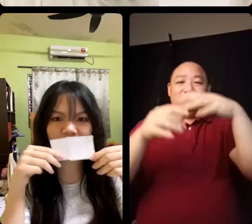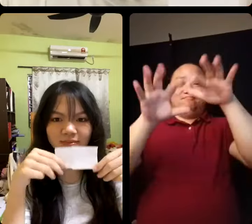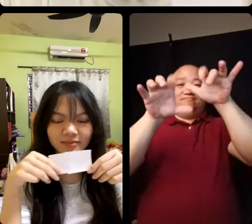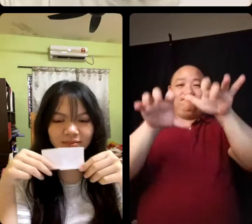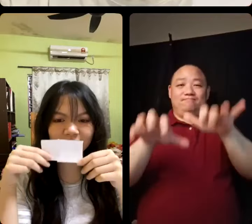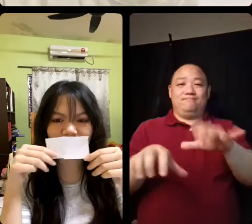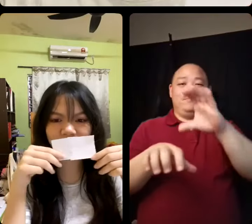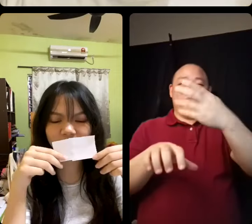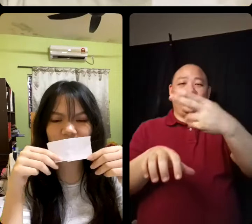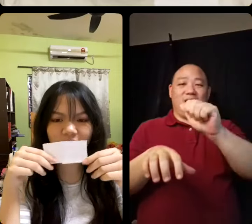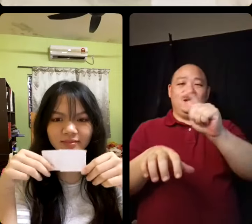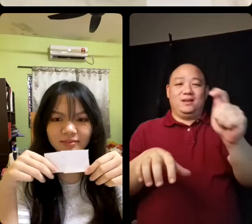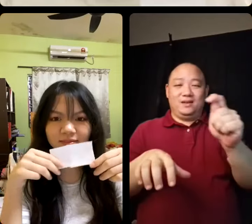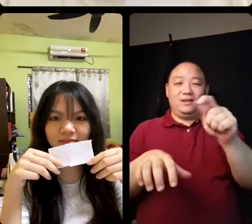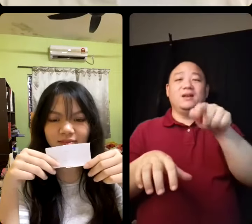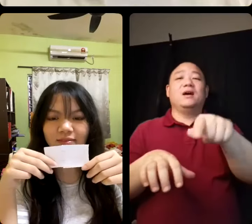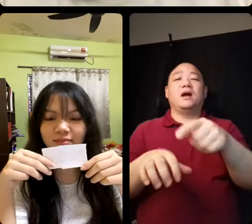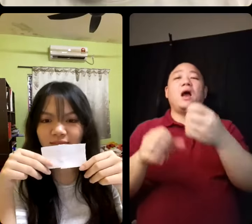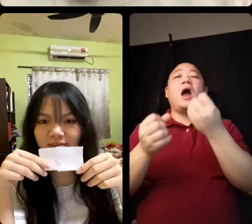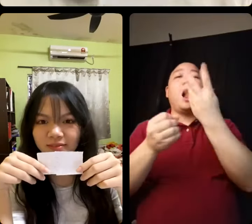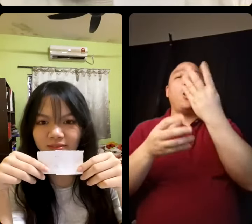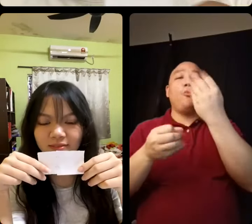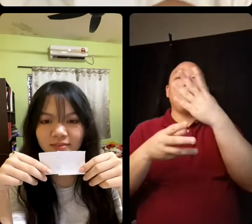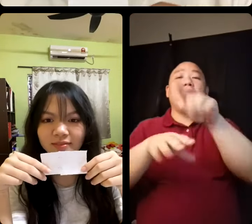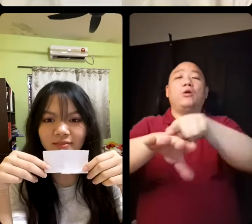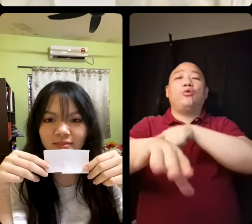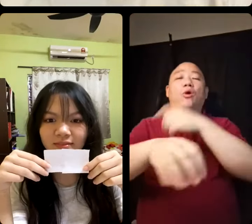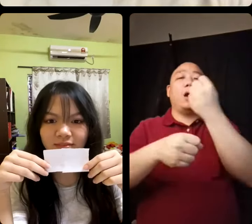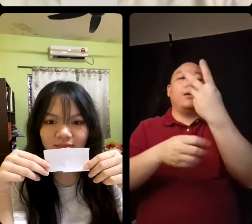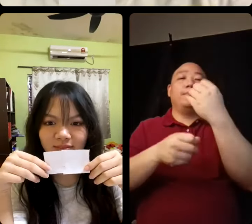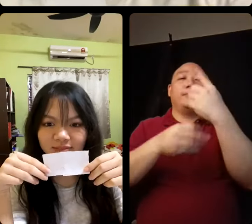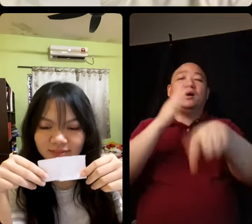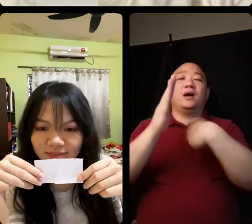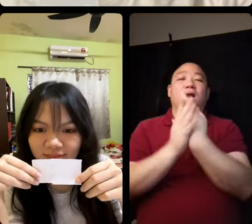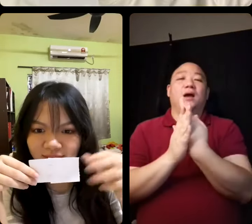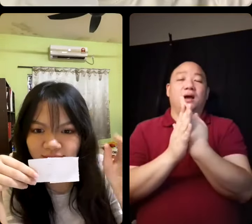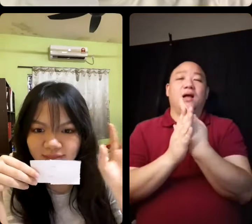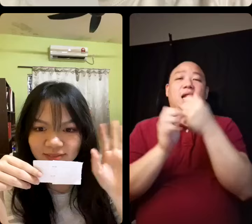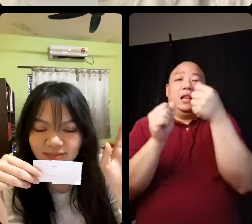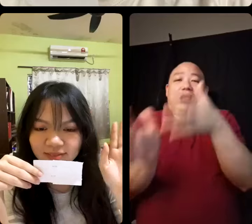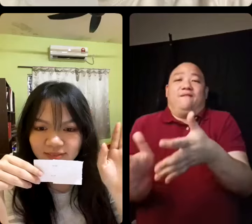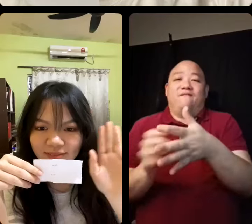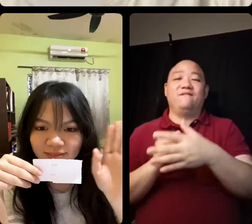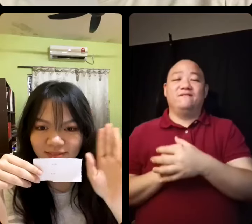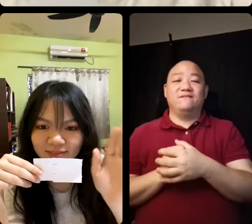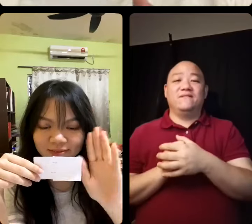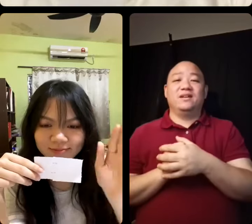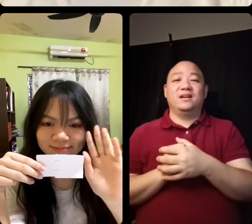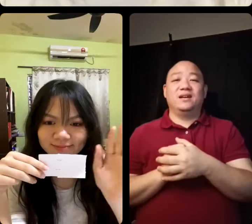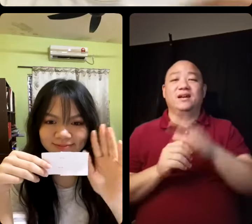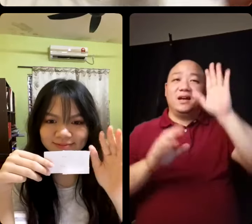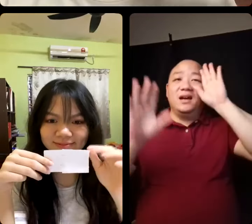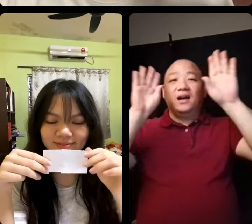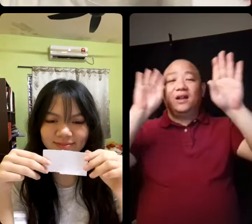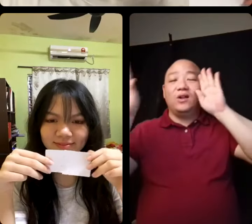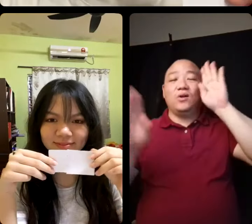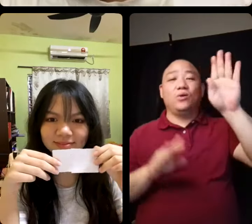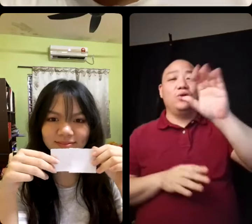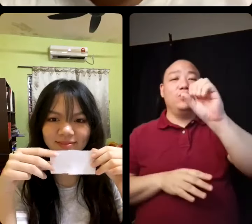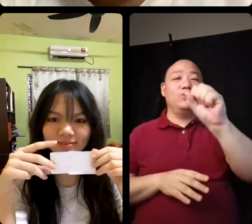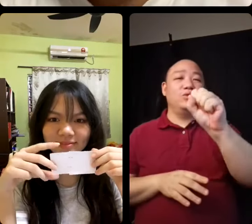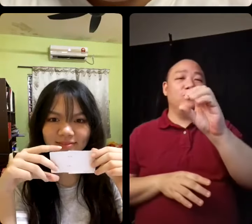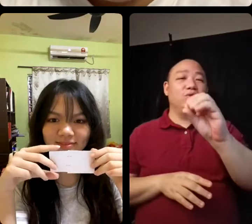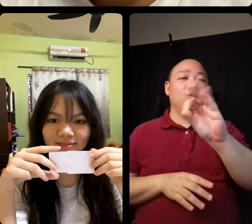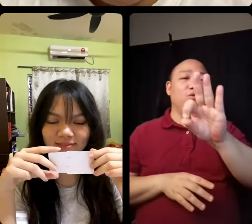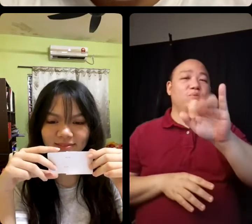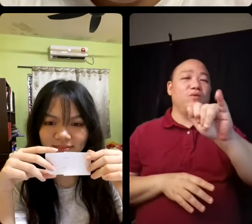here. Alright? So yes, hello Sophia, hello, welcome joining us. So yeah, okay? So